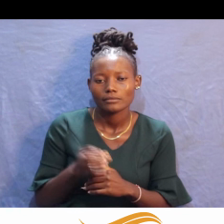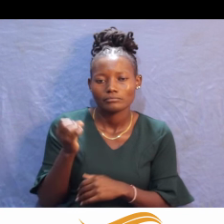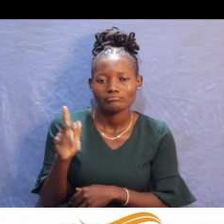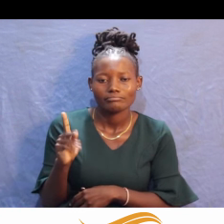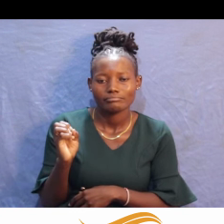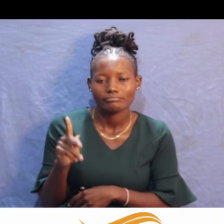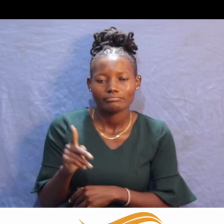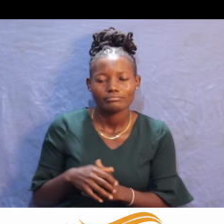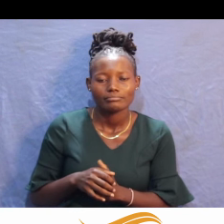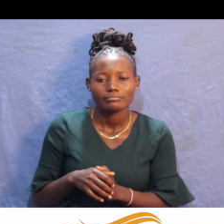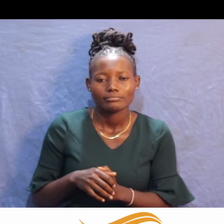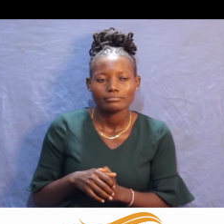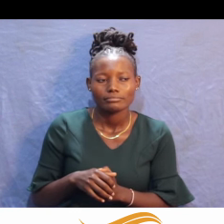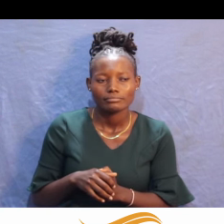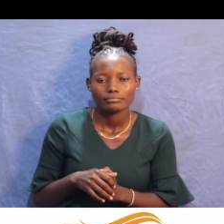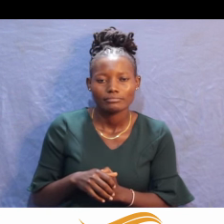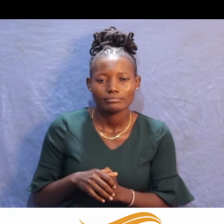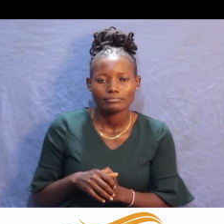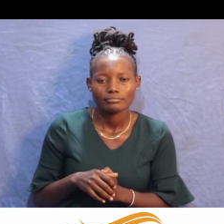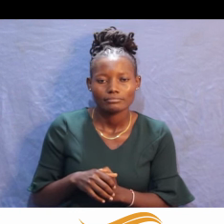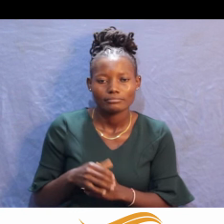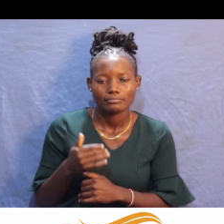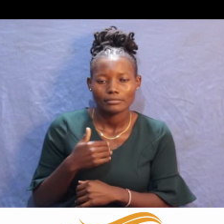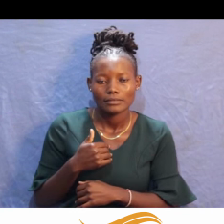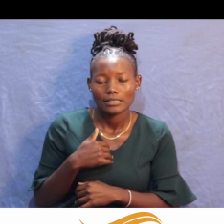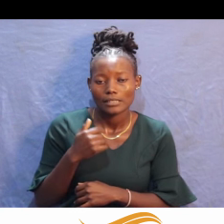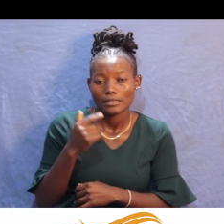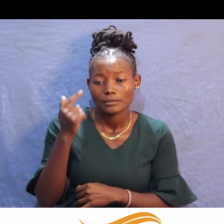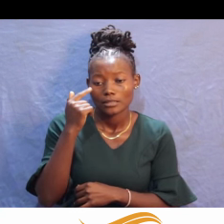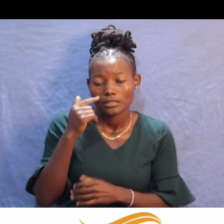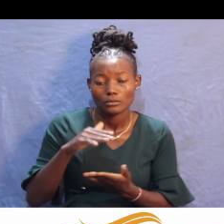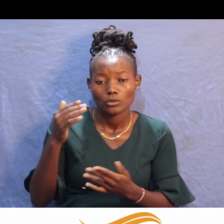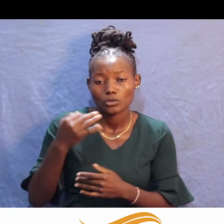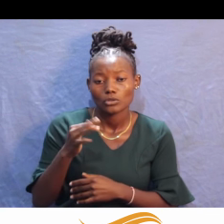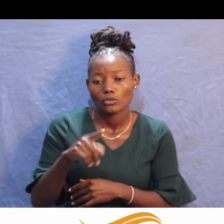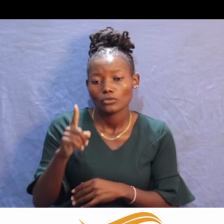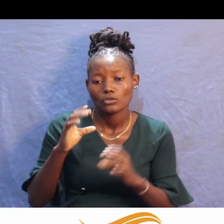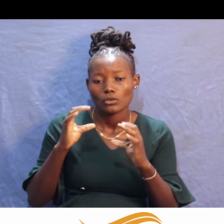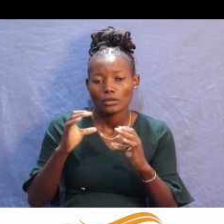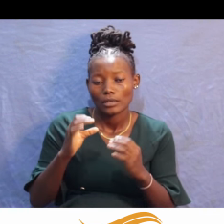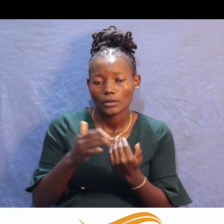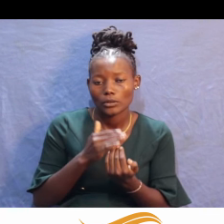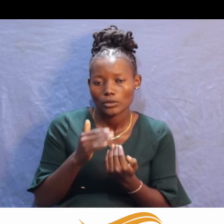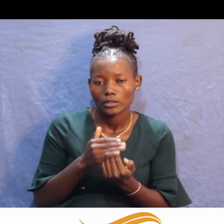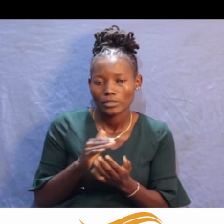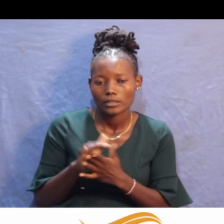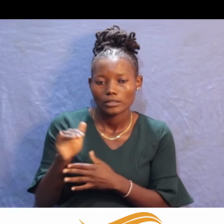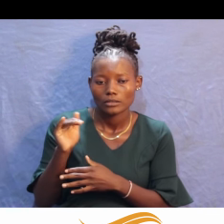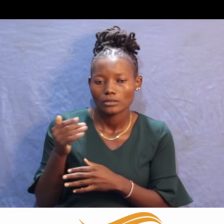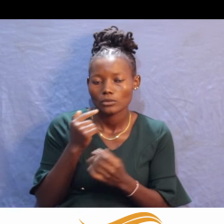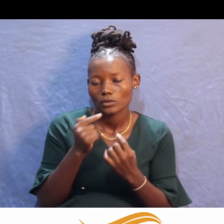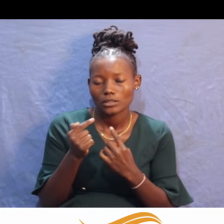Okay, so I'm assuming most of you coach kids, so you're up here on the top line